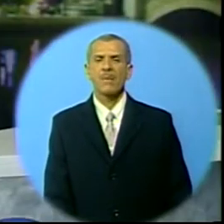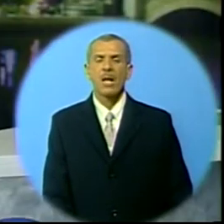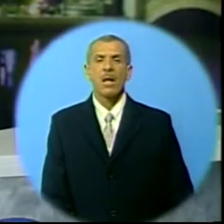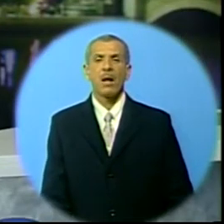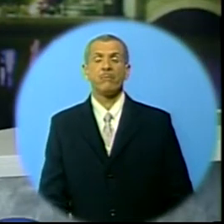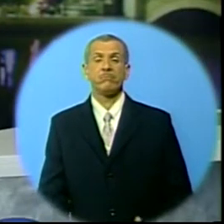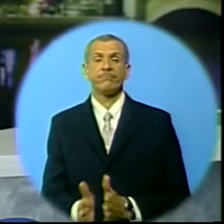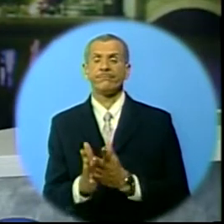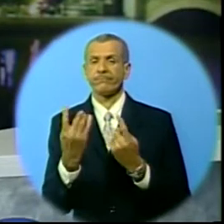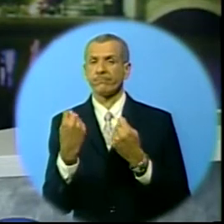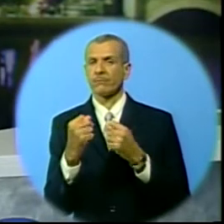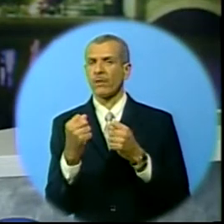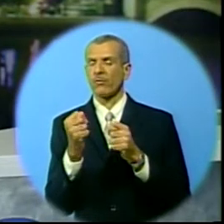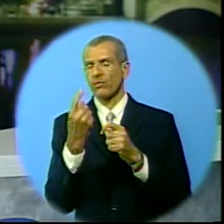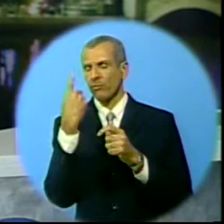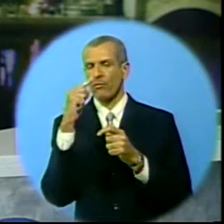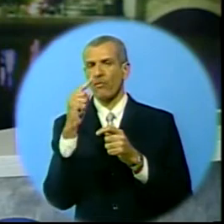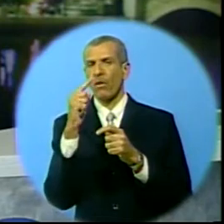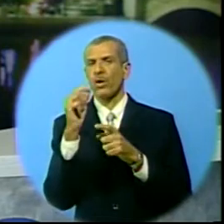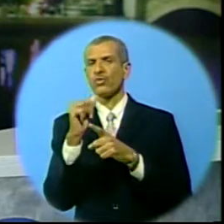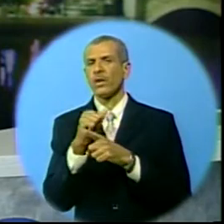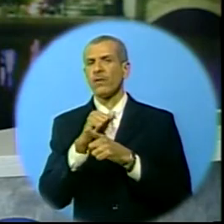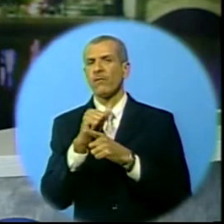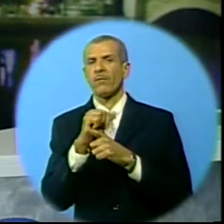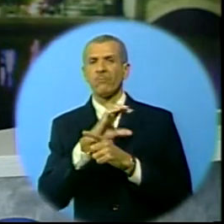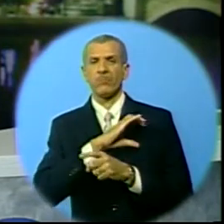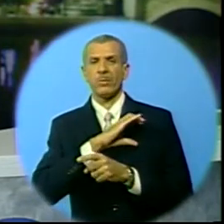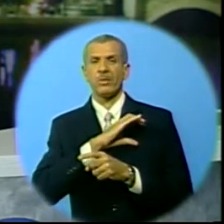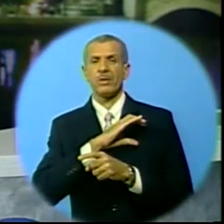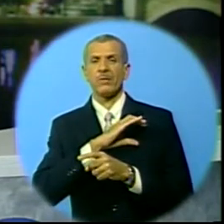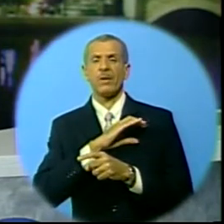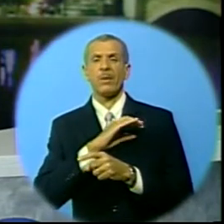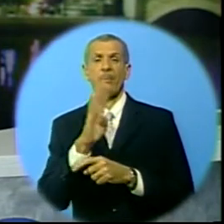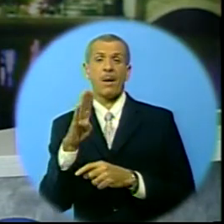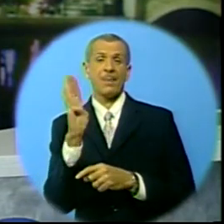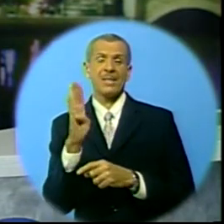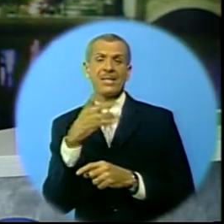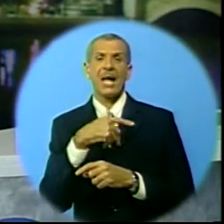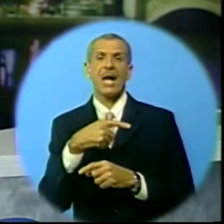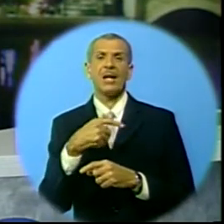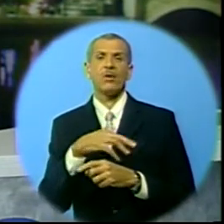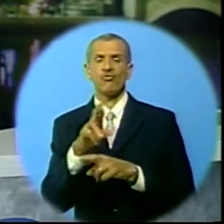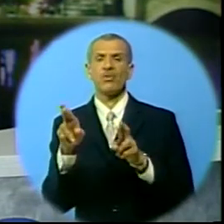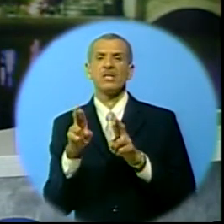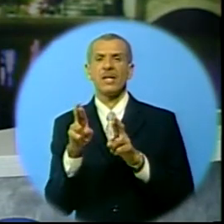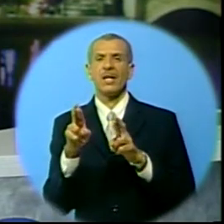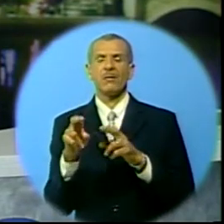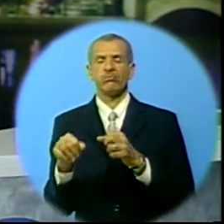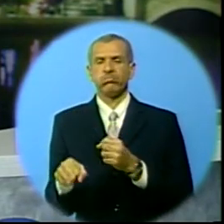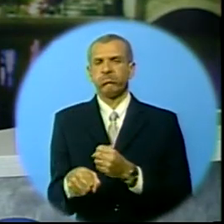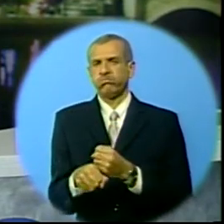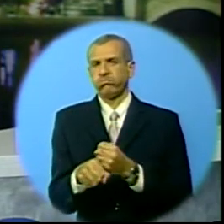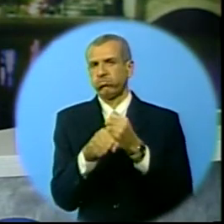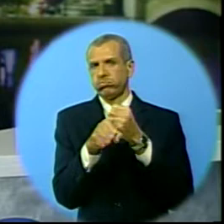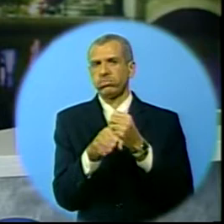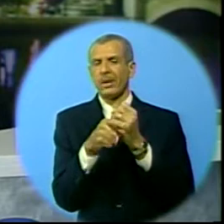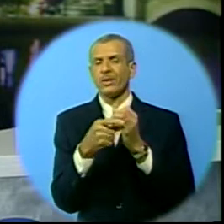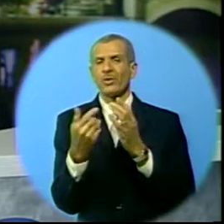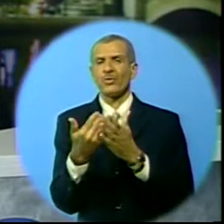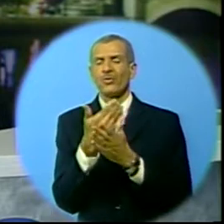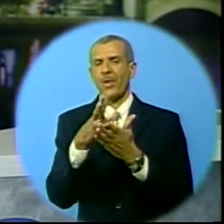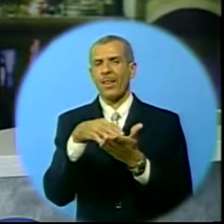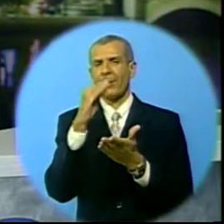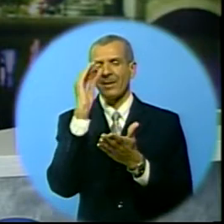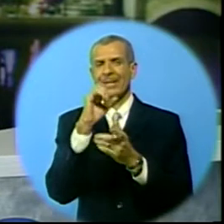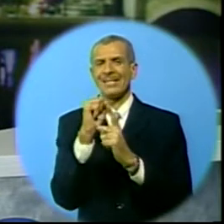Efforts to provide training for lawmen from Barbados and the region have received a major boost. This as a new distance learning